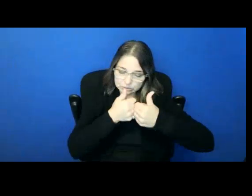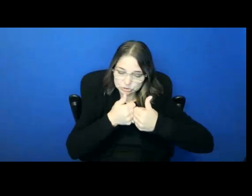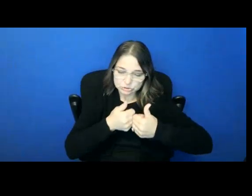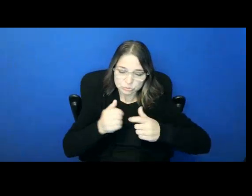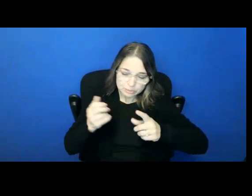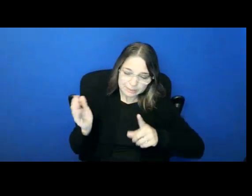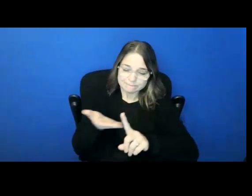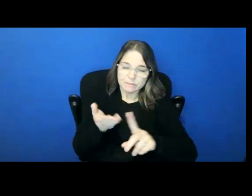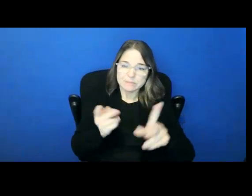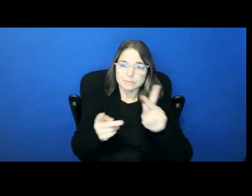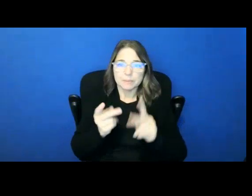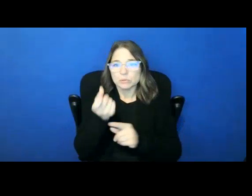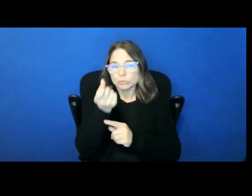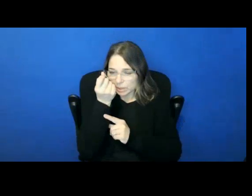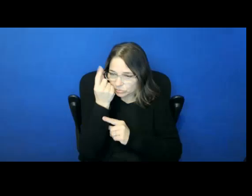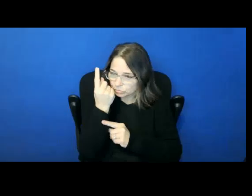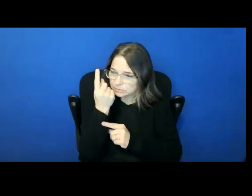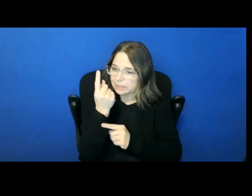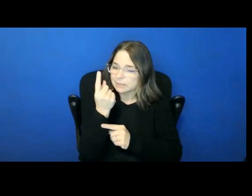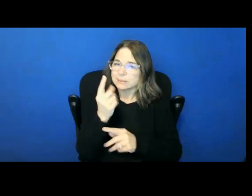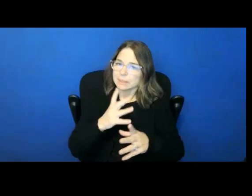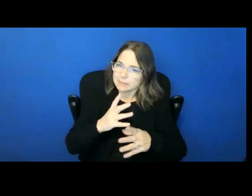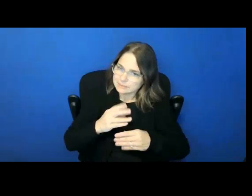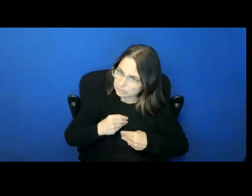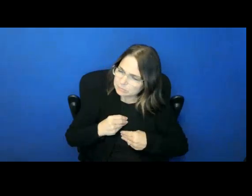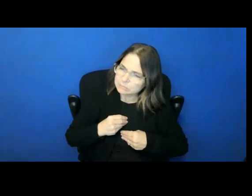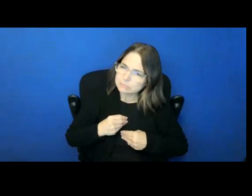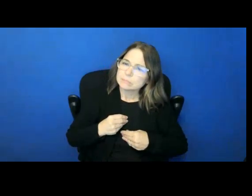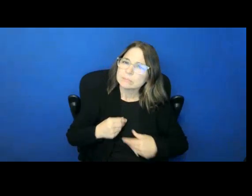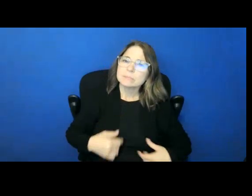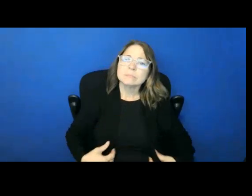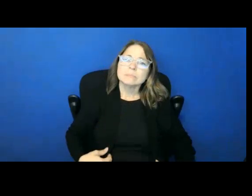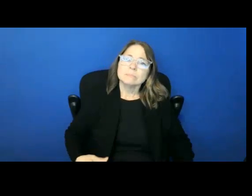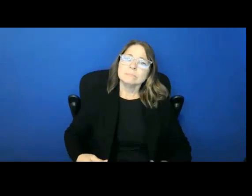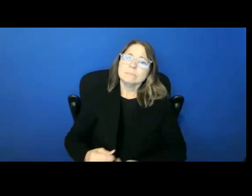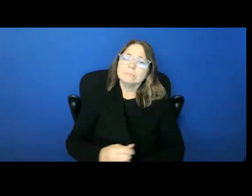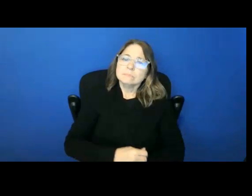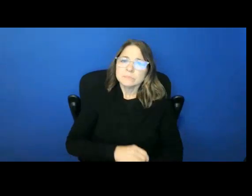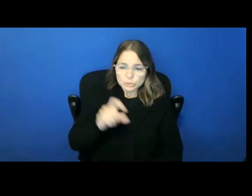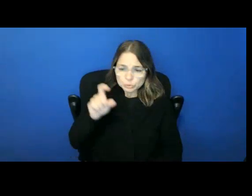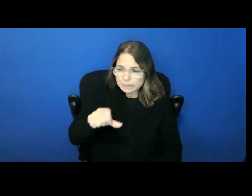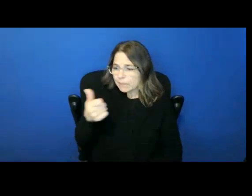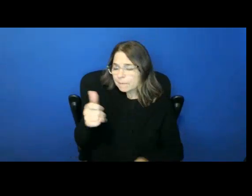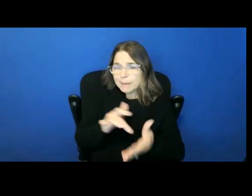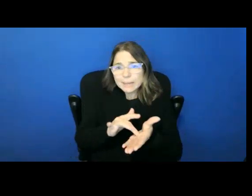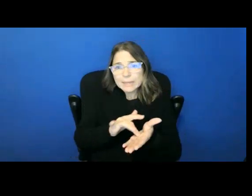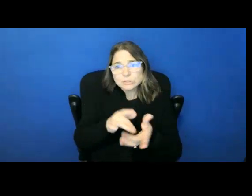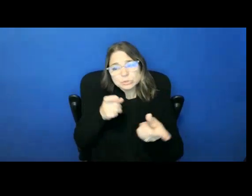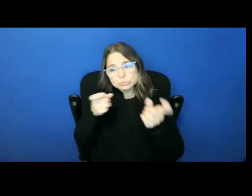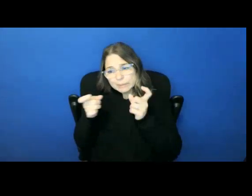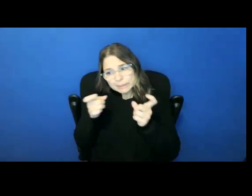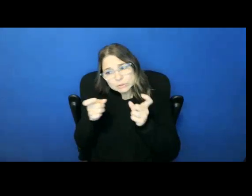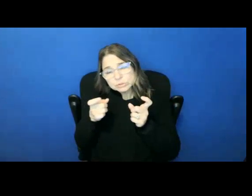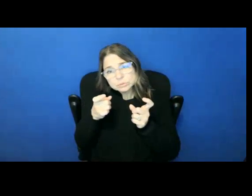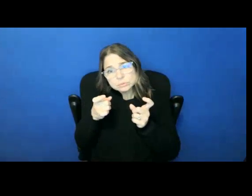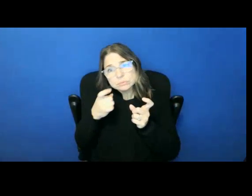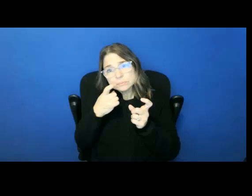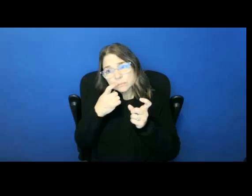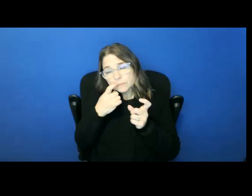getting people to understand and accepting that this is just like you need other medications to